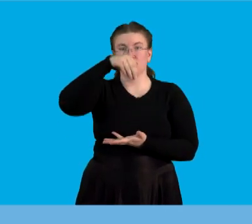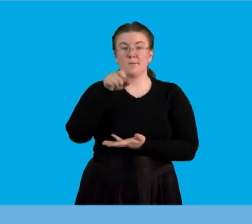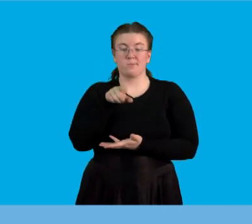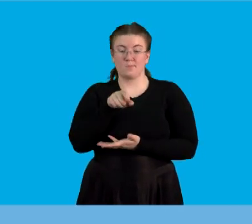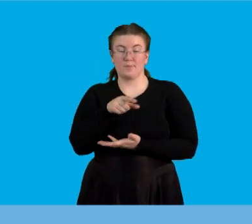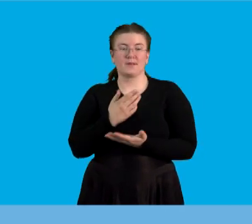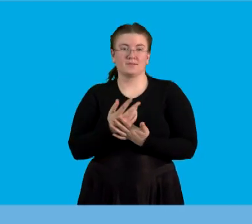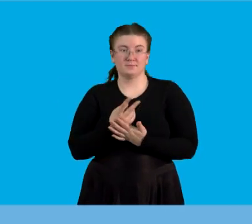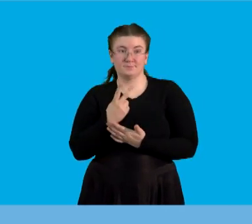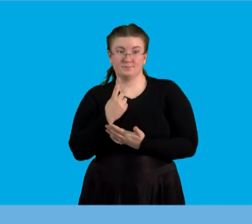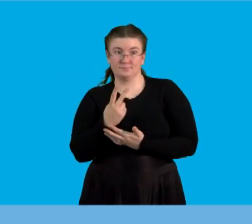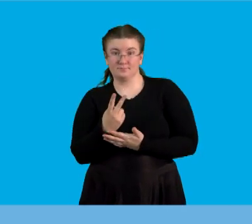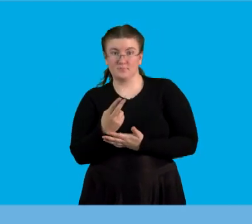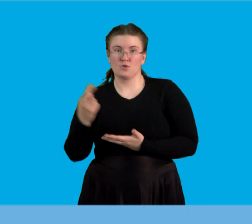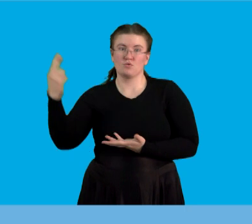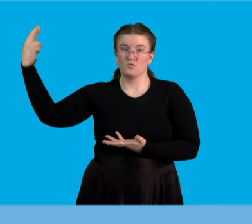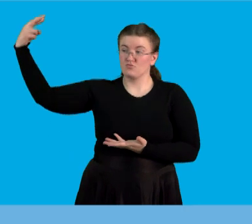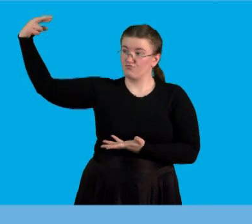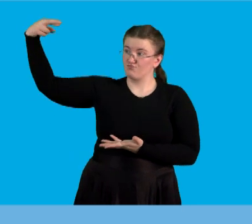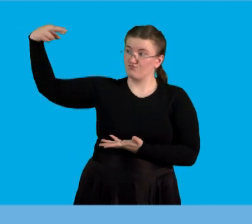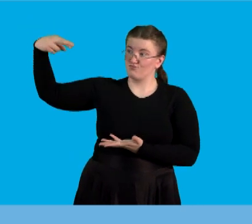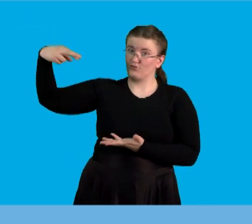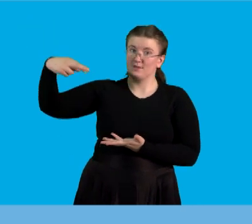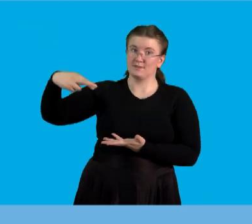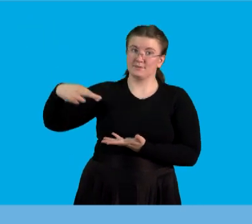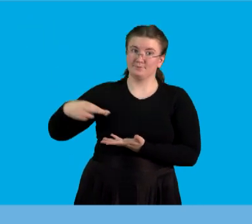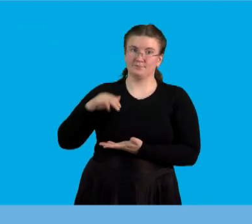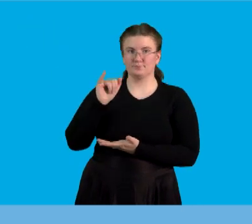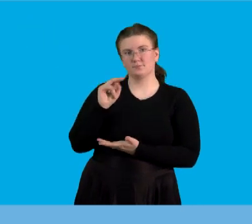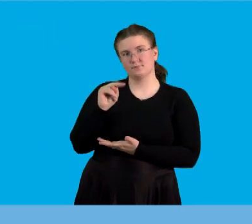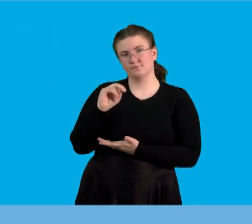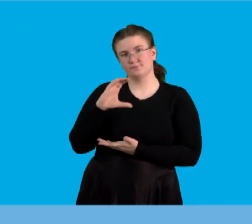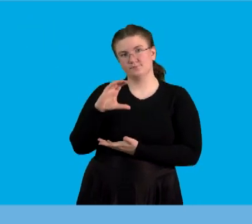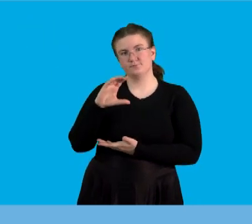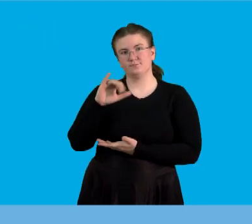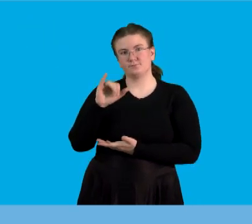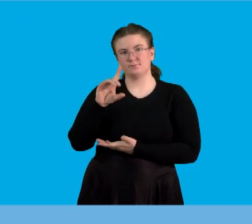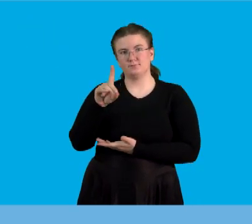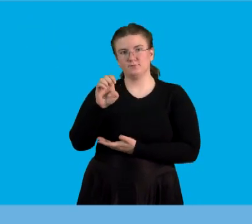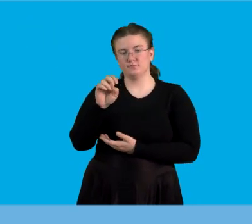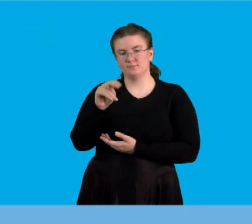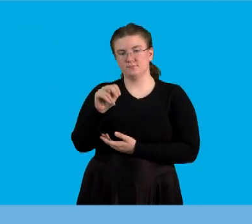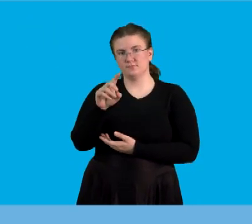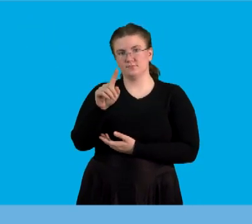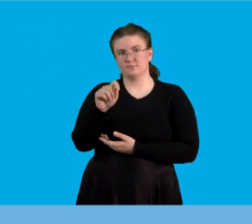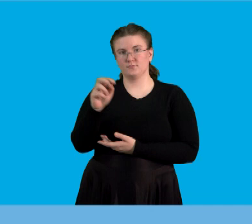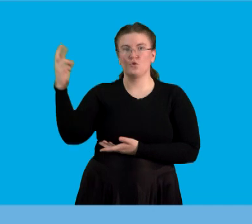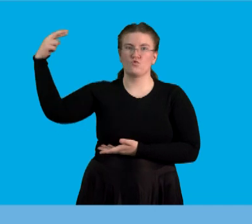We have now the ray coming from the source. This is going to be your incident ray.